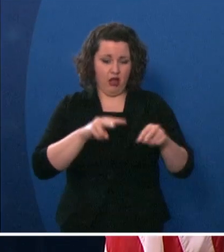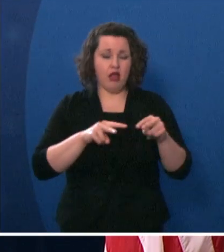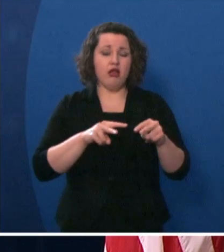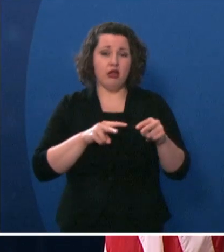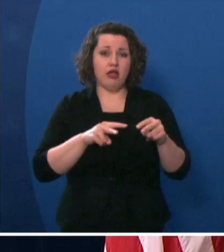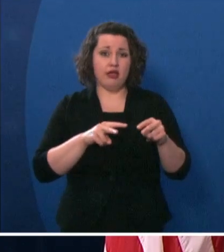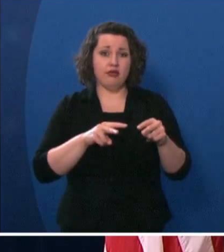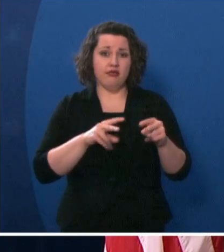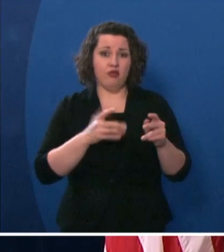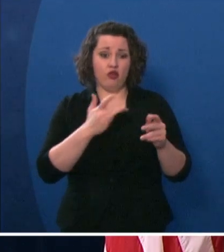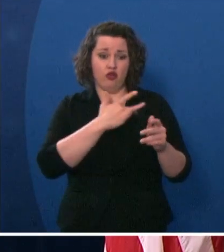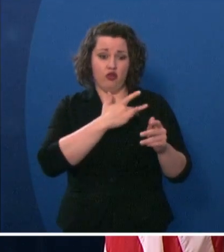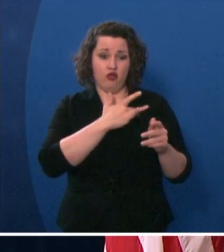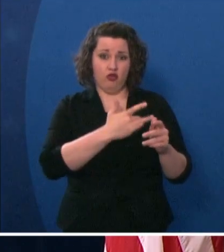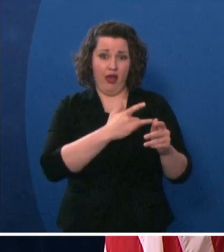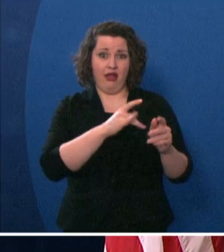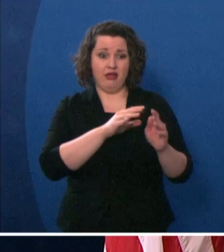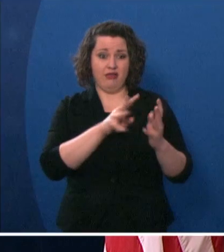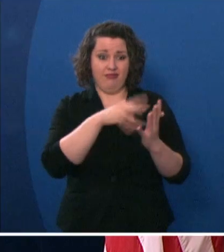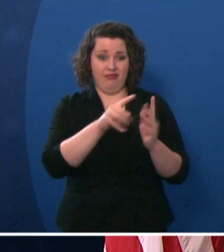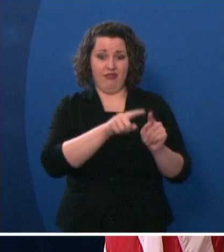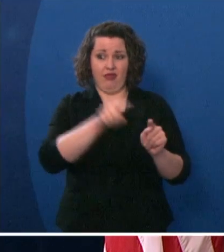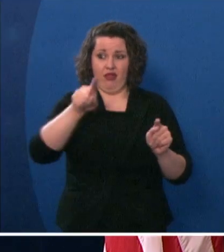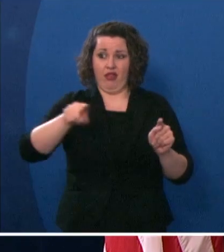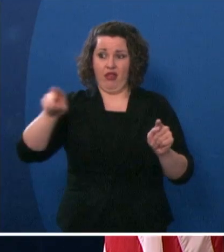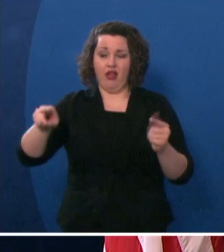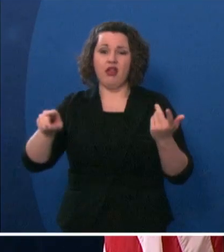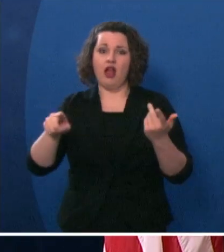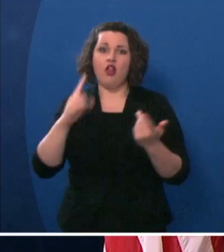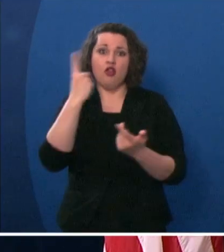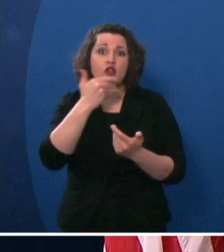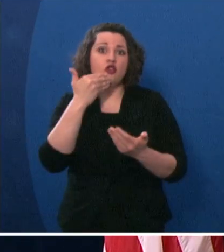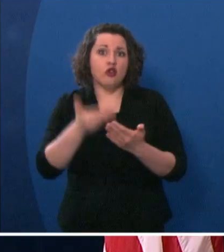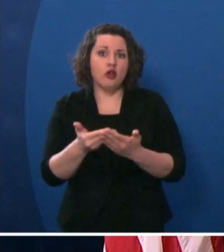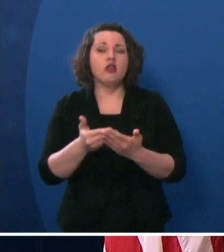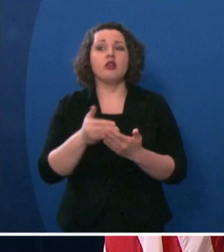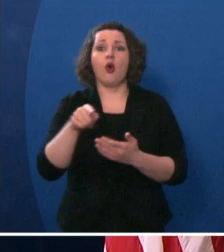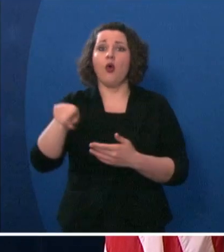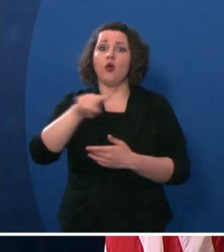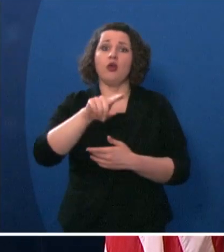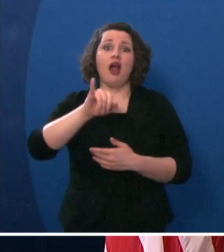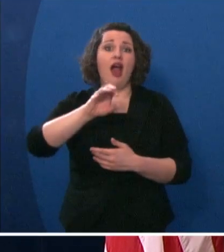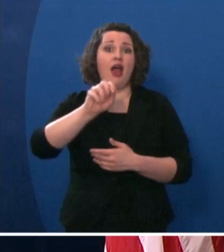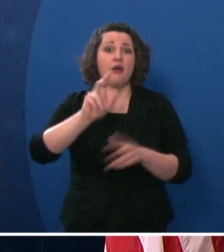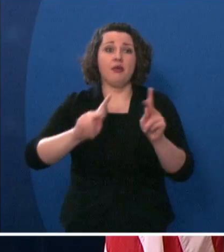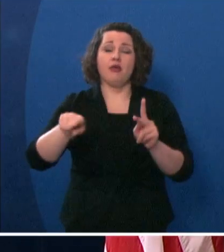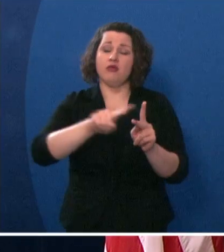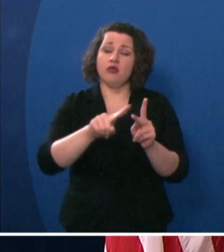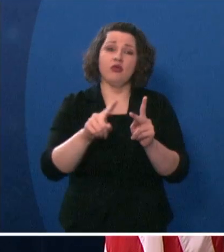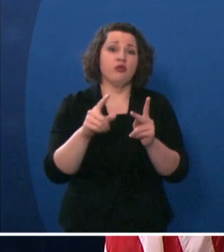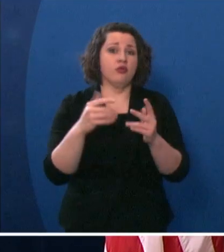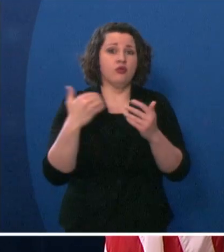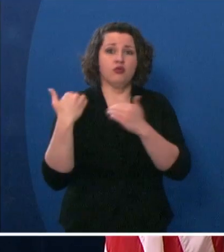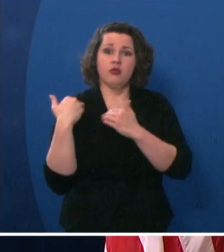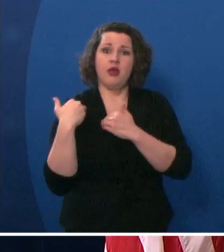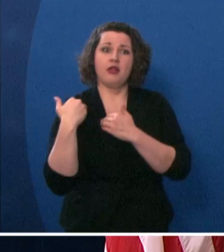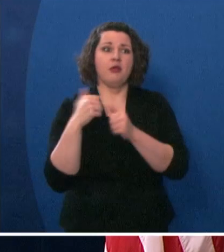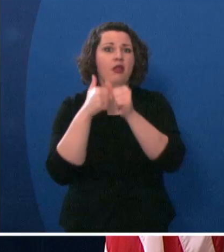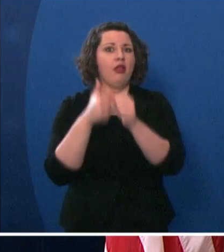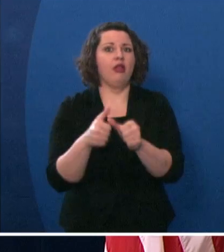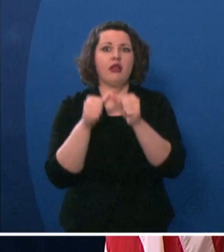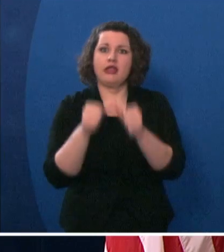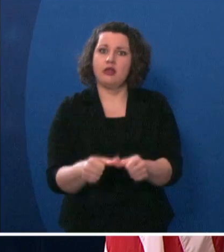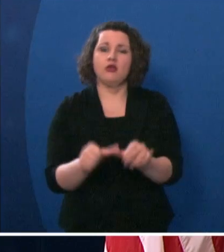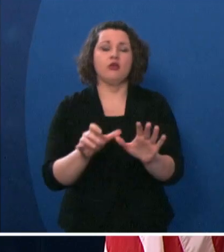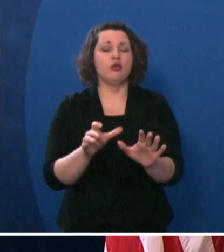look at trends, it's positive. And Iowans, you're a big part of that. So keep doing what you're doing. You're being personally responsible.